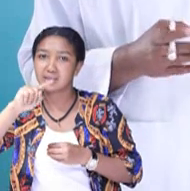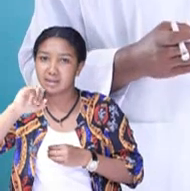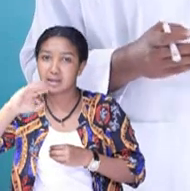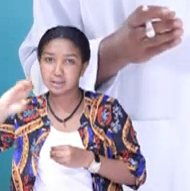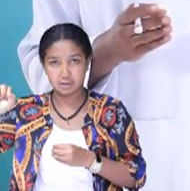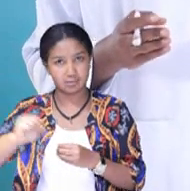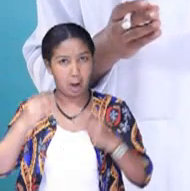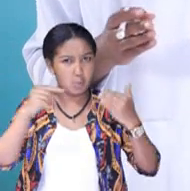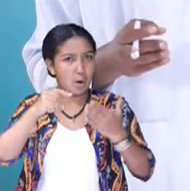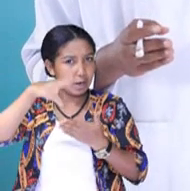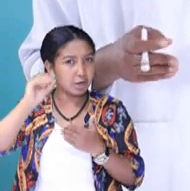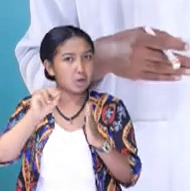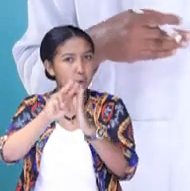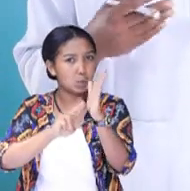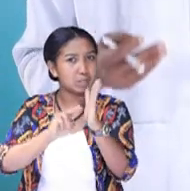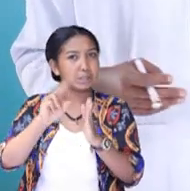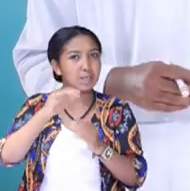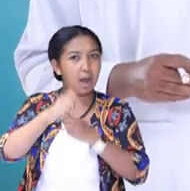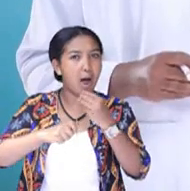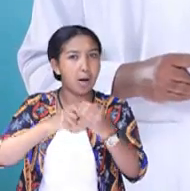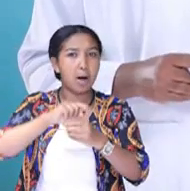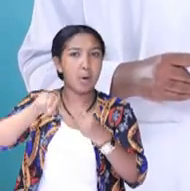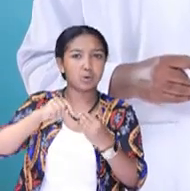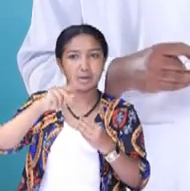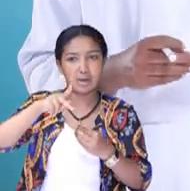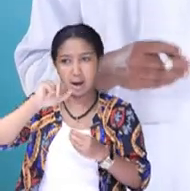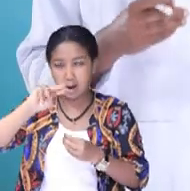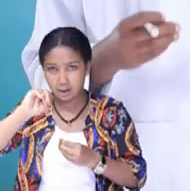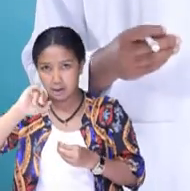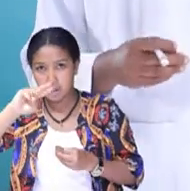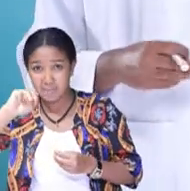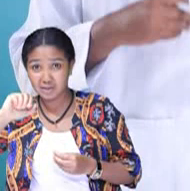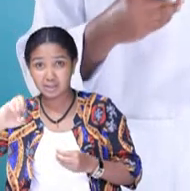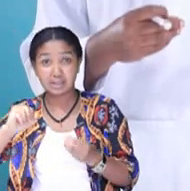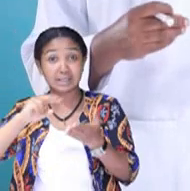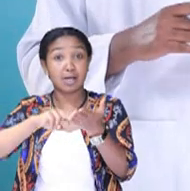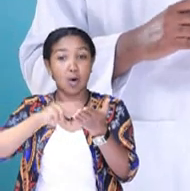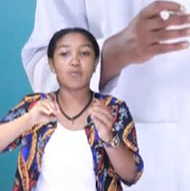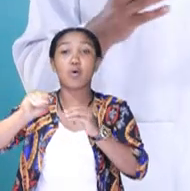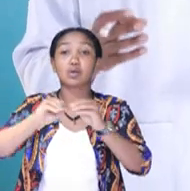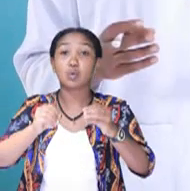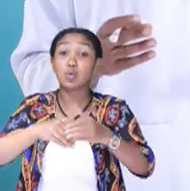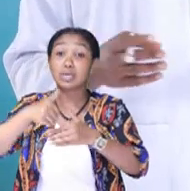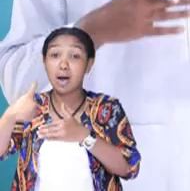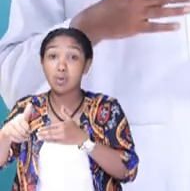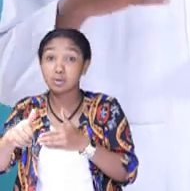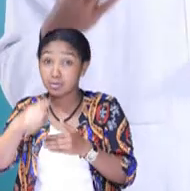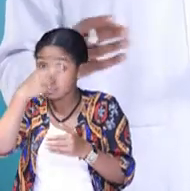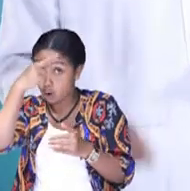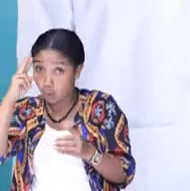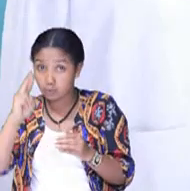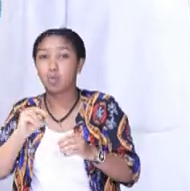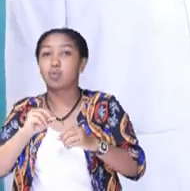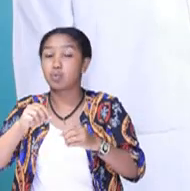you have learned in Unit 3 about the concept of kinematics. Kinematics is a study of motion without the cause, without